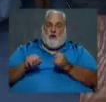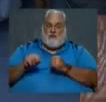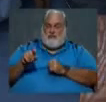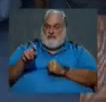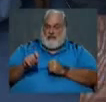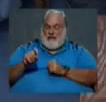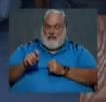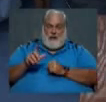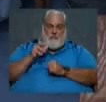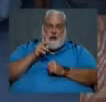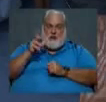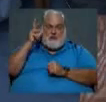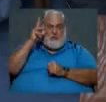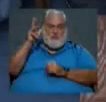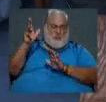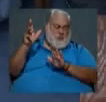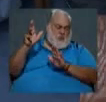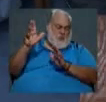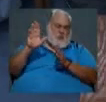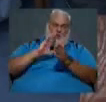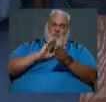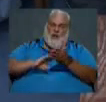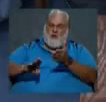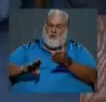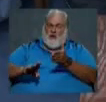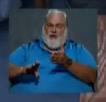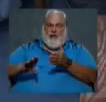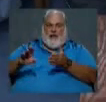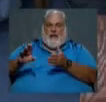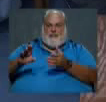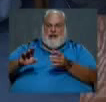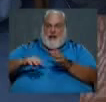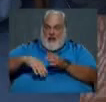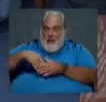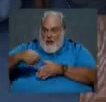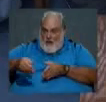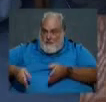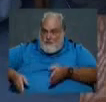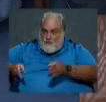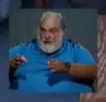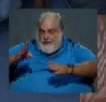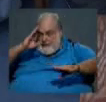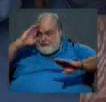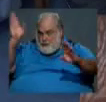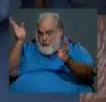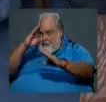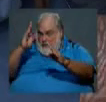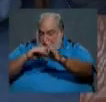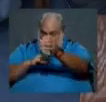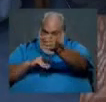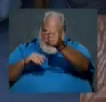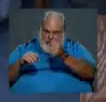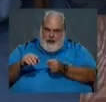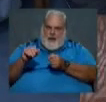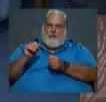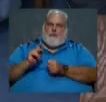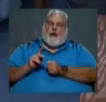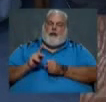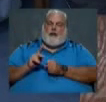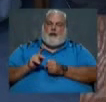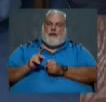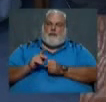go, their parents don't want them back, and they cycle back through the system and just cost us tons of money. I mean, we go into red every